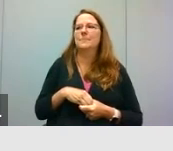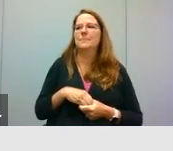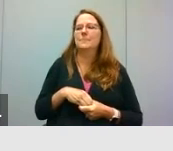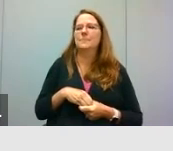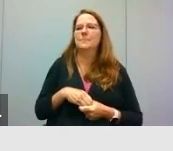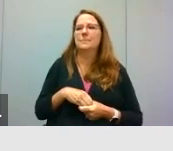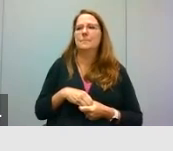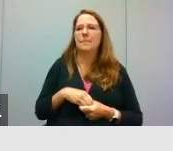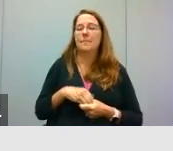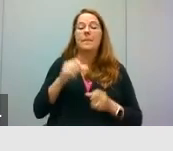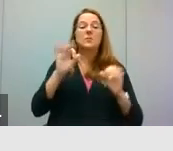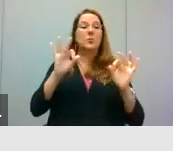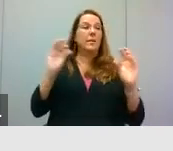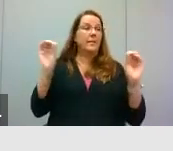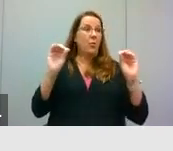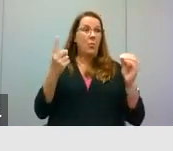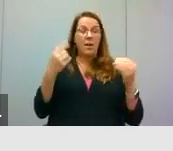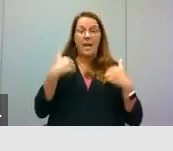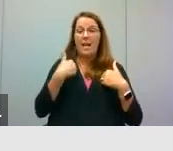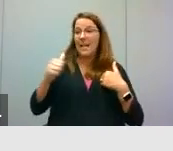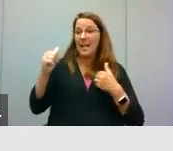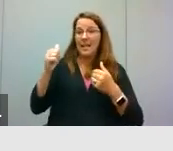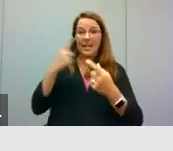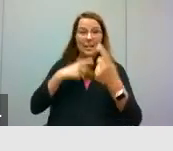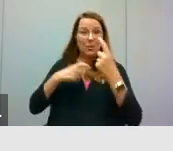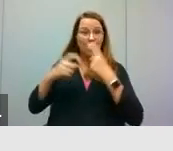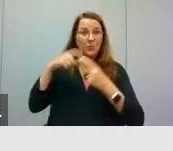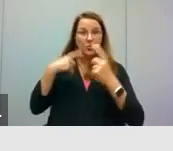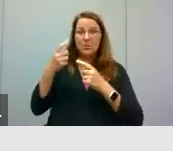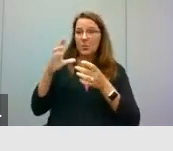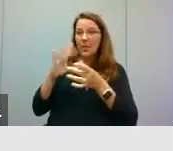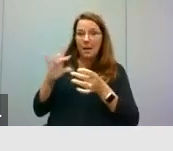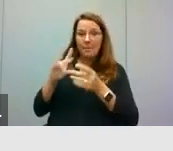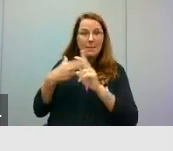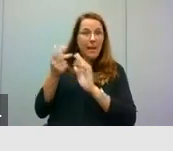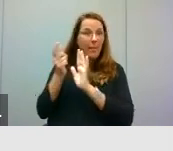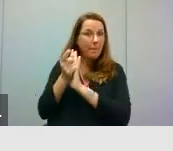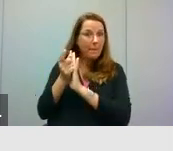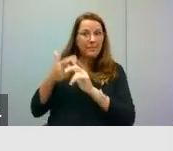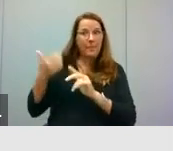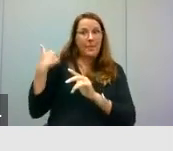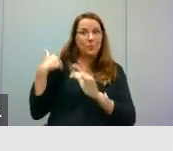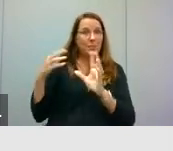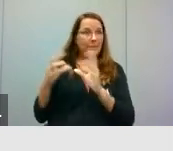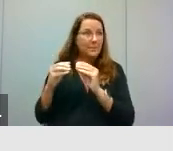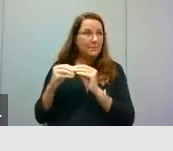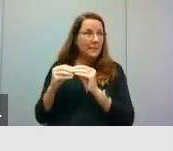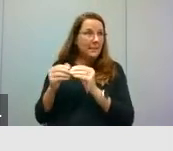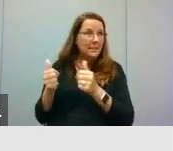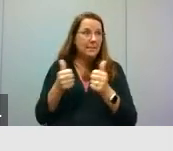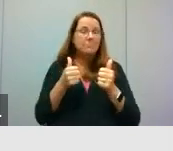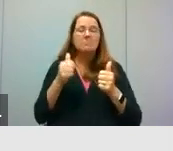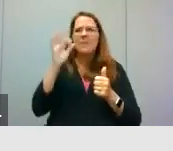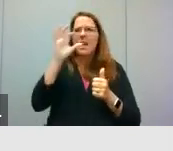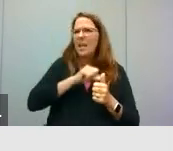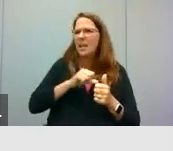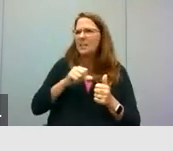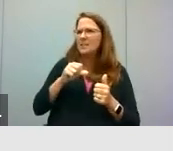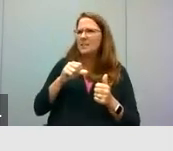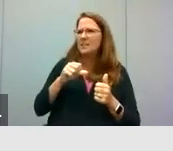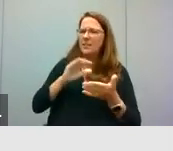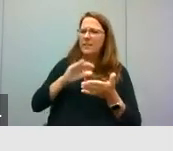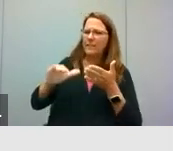So if no one has any questions about the minutes from the previous meeting, I guess, forgive me, but